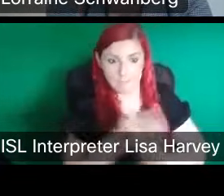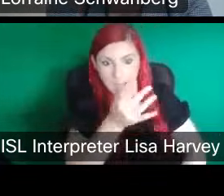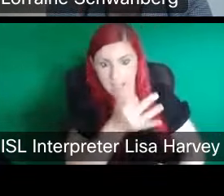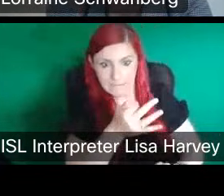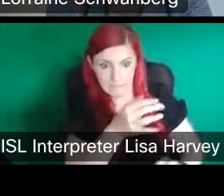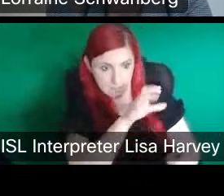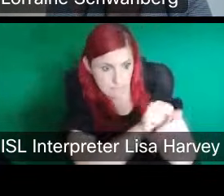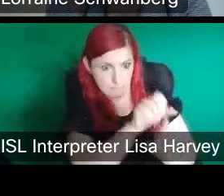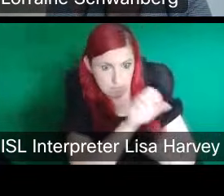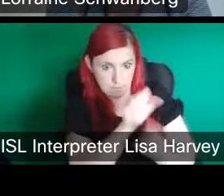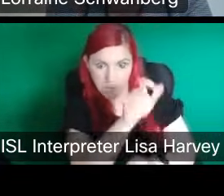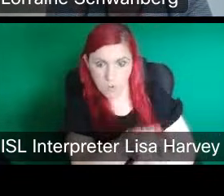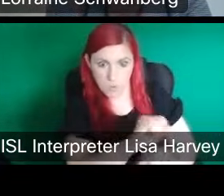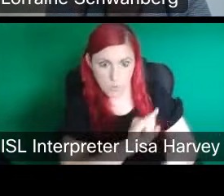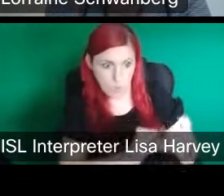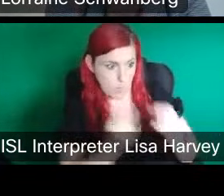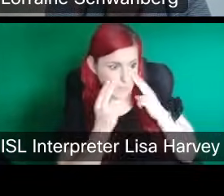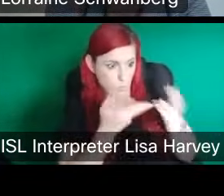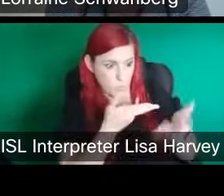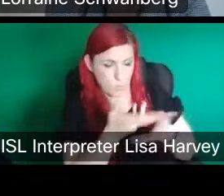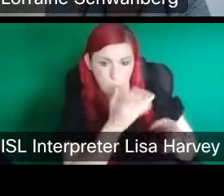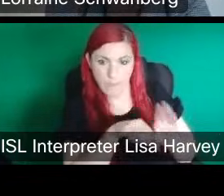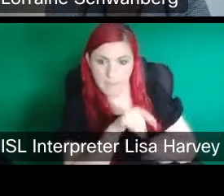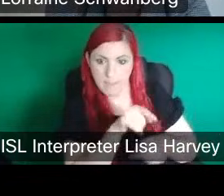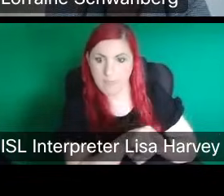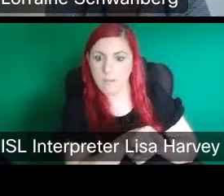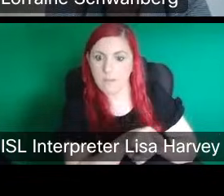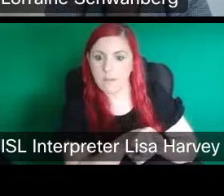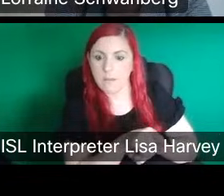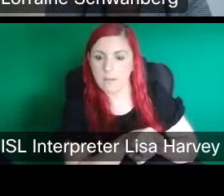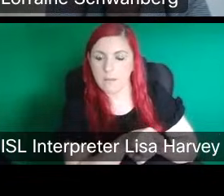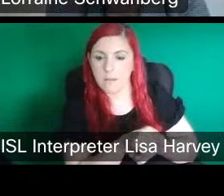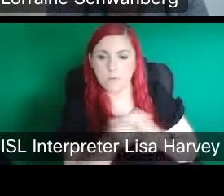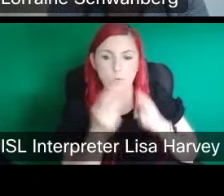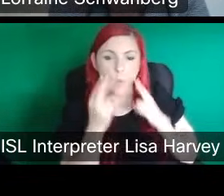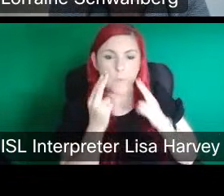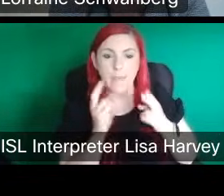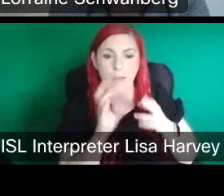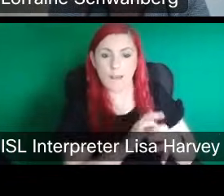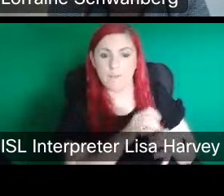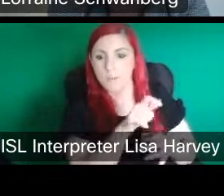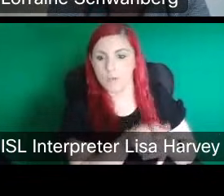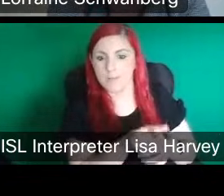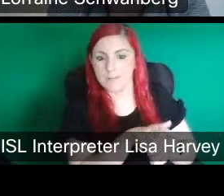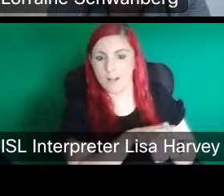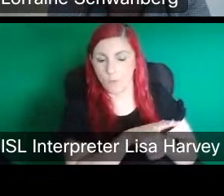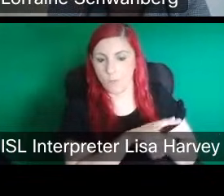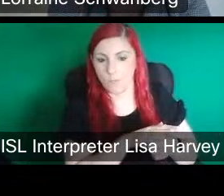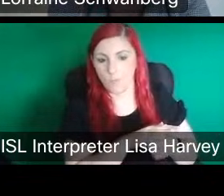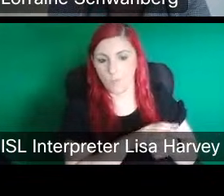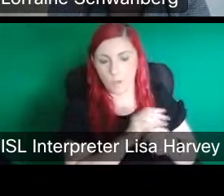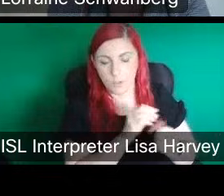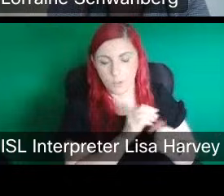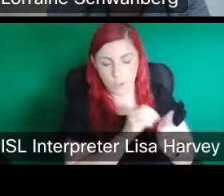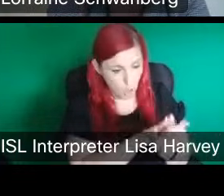the relevant person, or the patient. It's generally the relevant person in that scenario. And again, that we document that. As I mentioned,